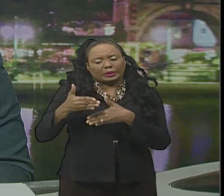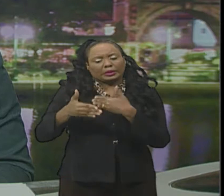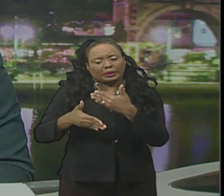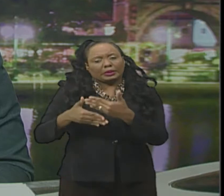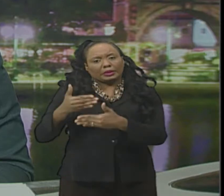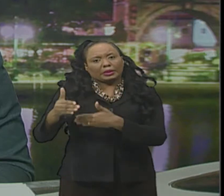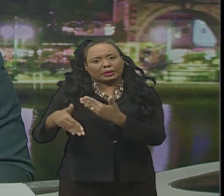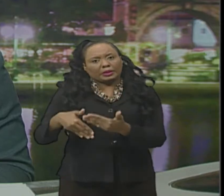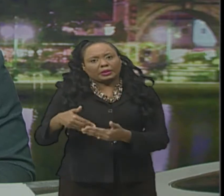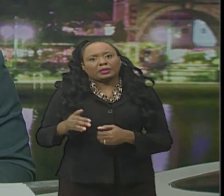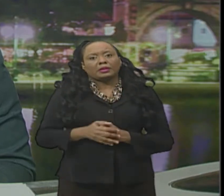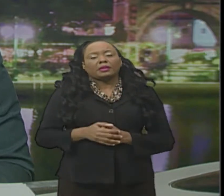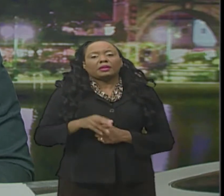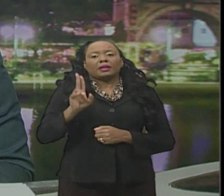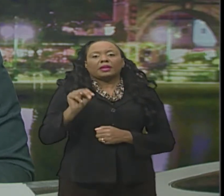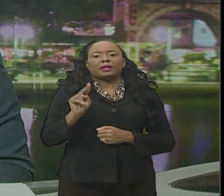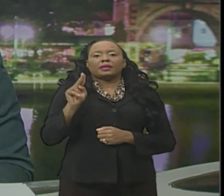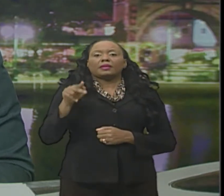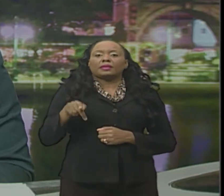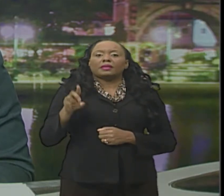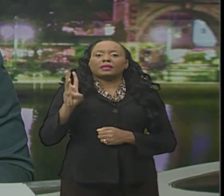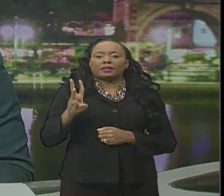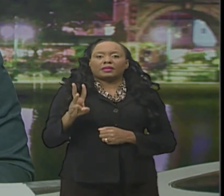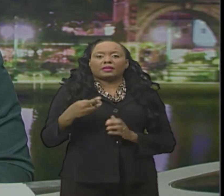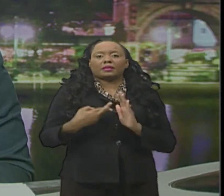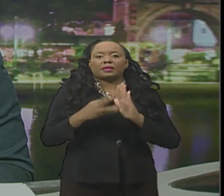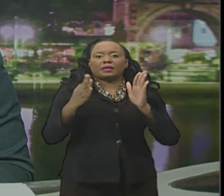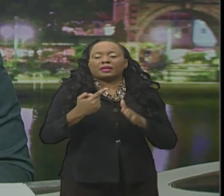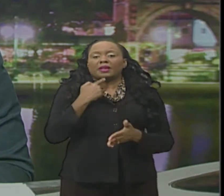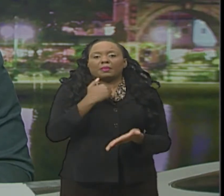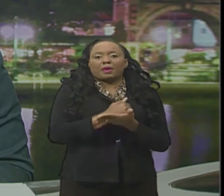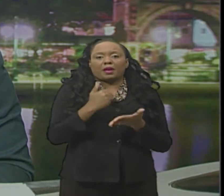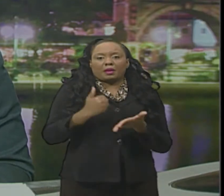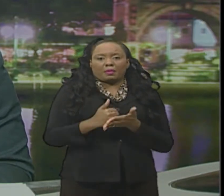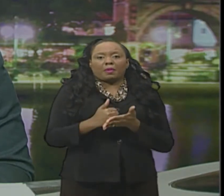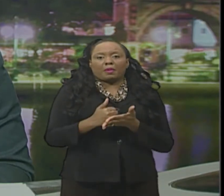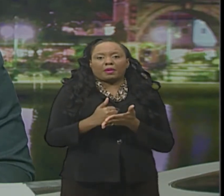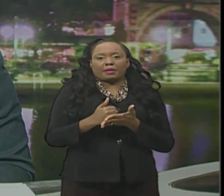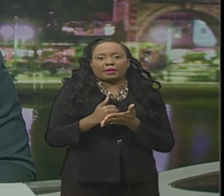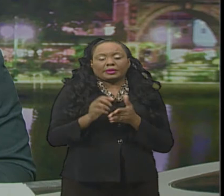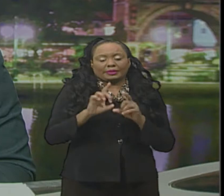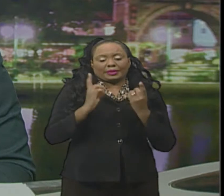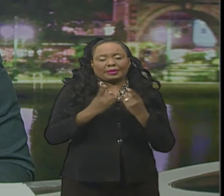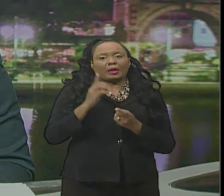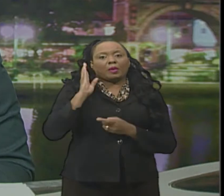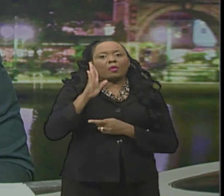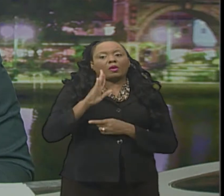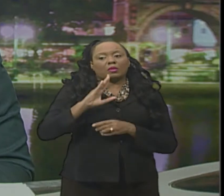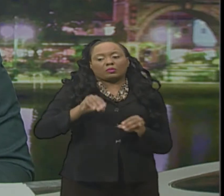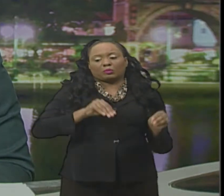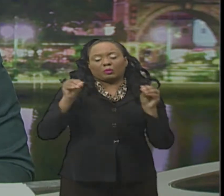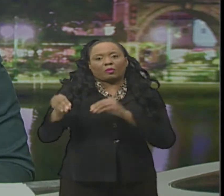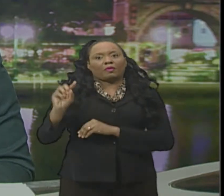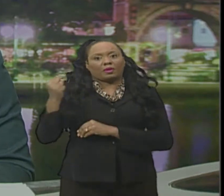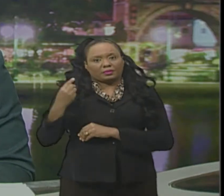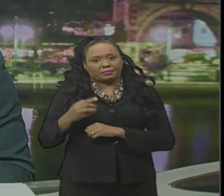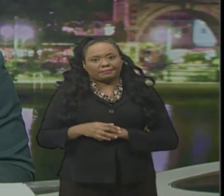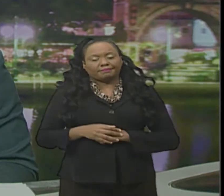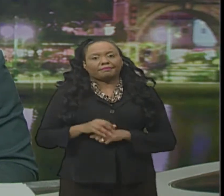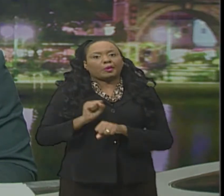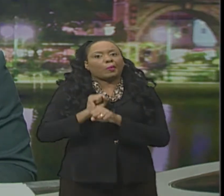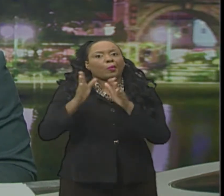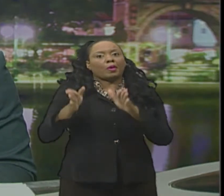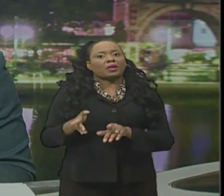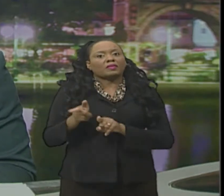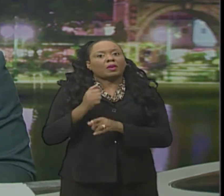Public Workers, Rosalind Smith, confirmed the passport section will be occupying the building first. It's expected the workers in that